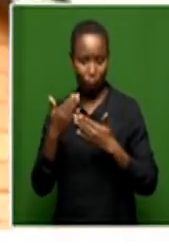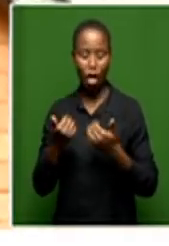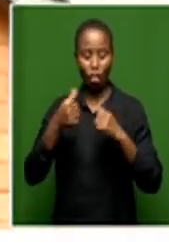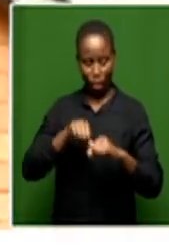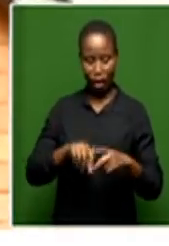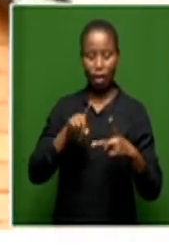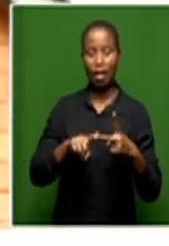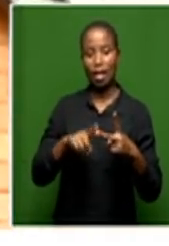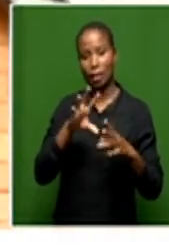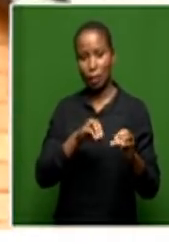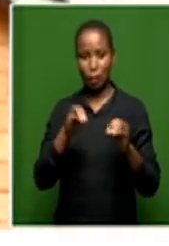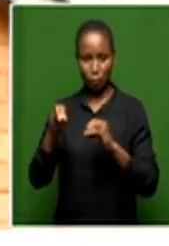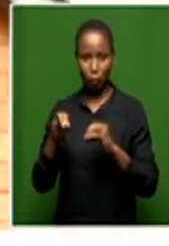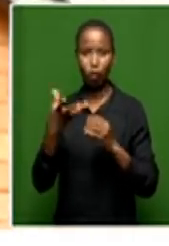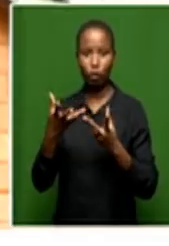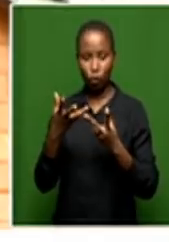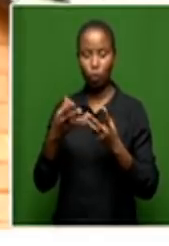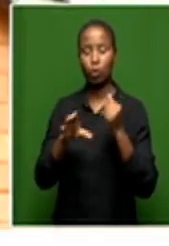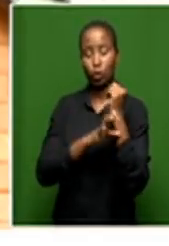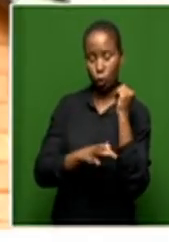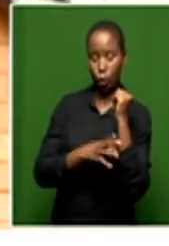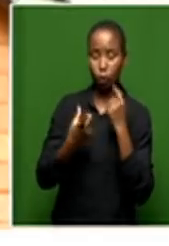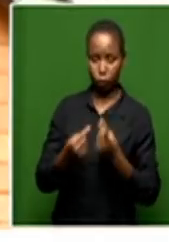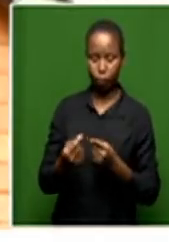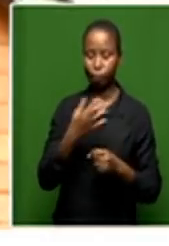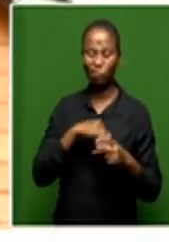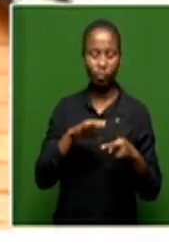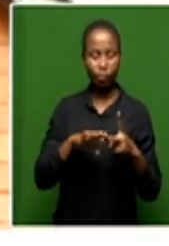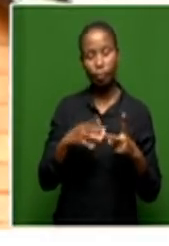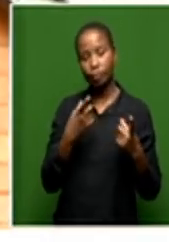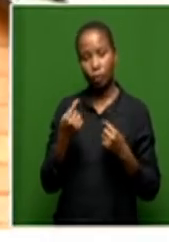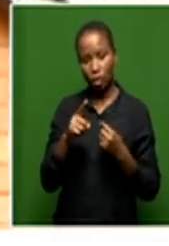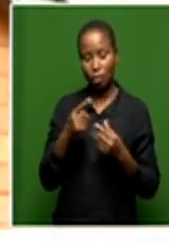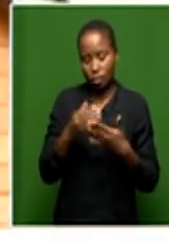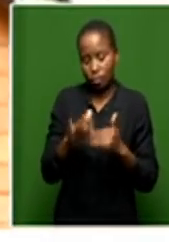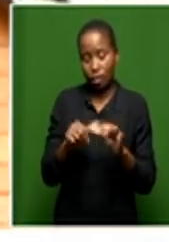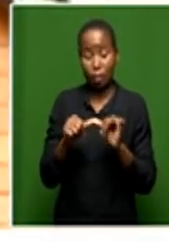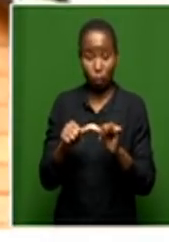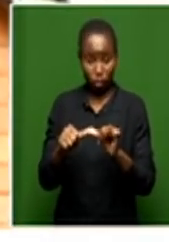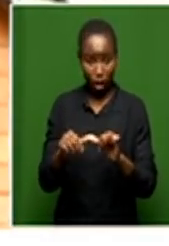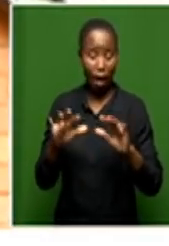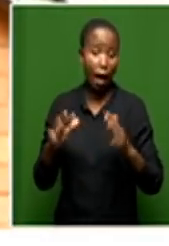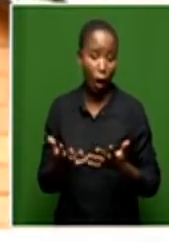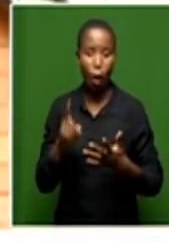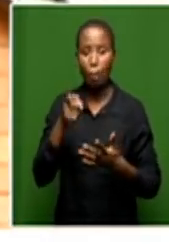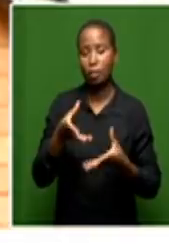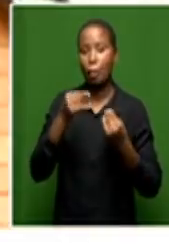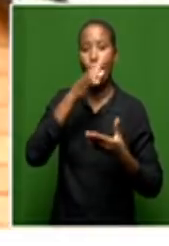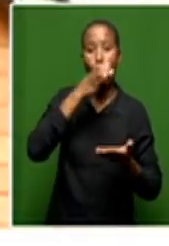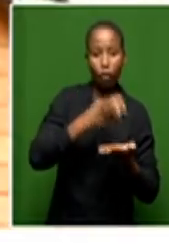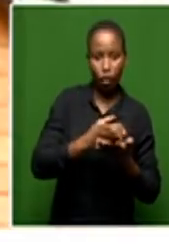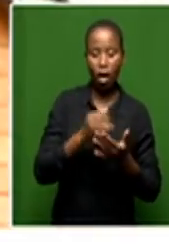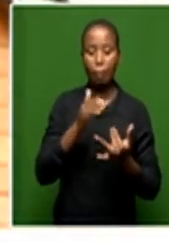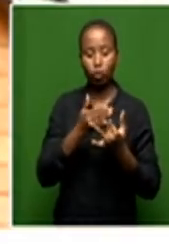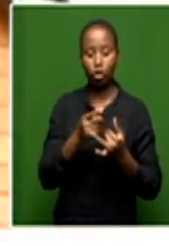are now ready to proceed to the main trial. Second one, you need to dispense with the pre-trial proceedings, meaning that there needs to be confirmation from both the parties